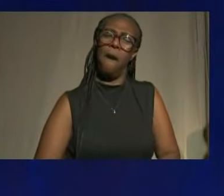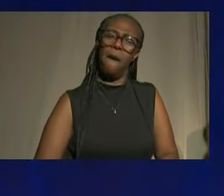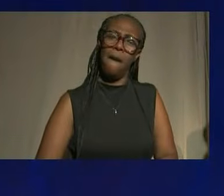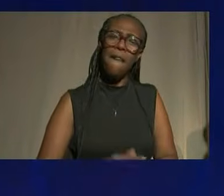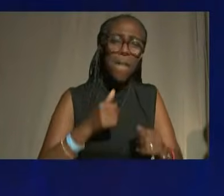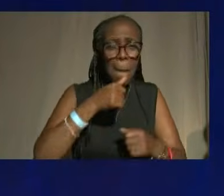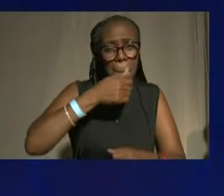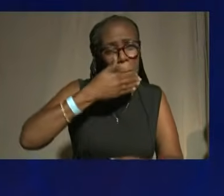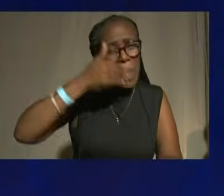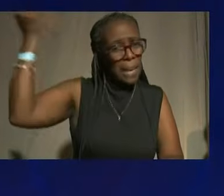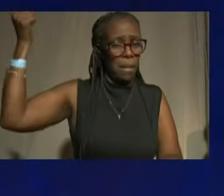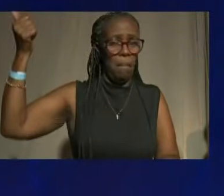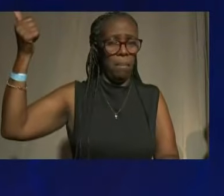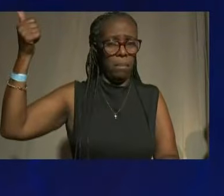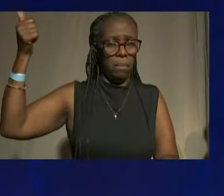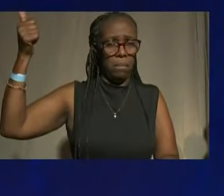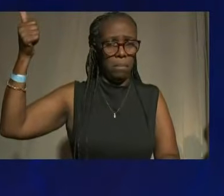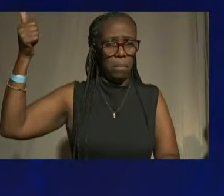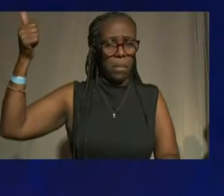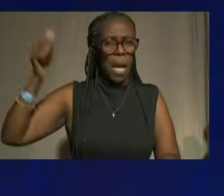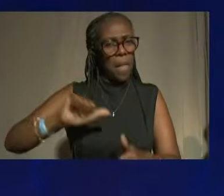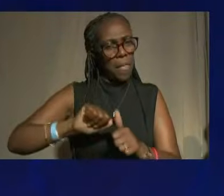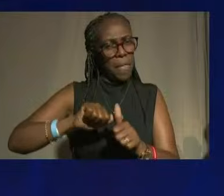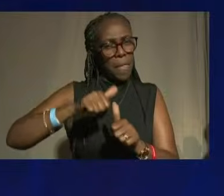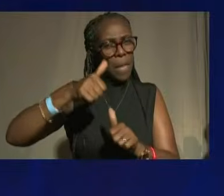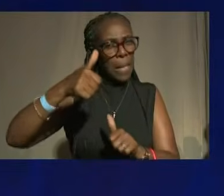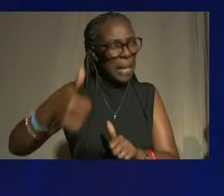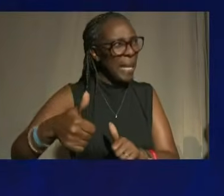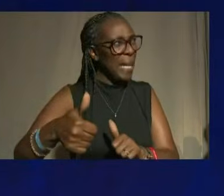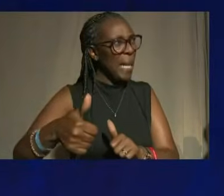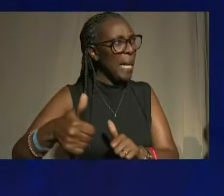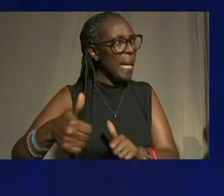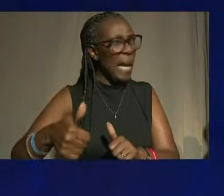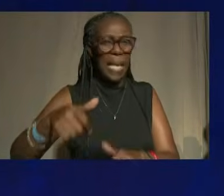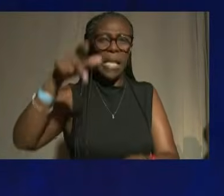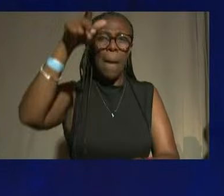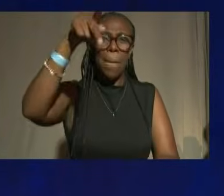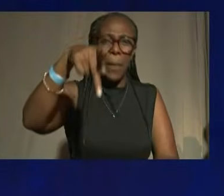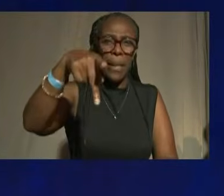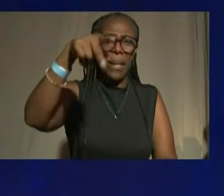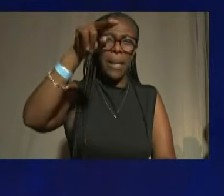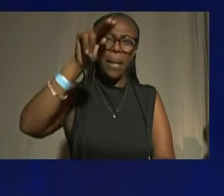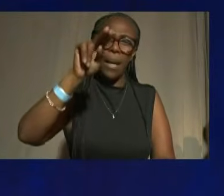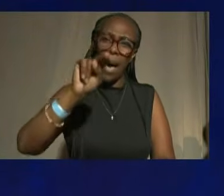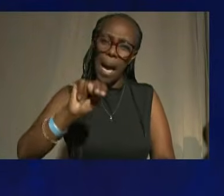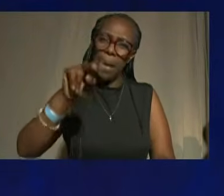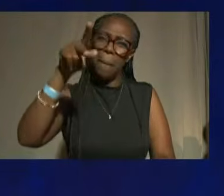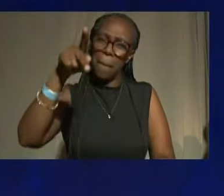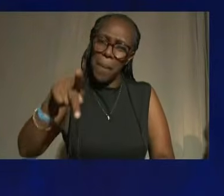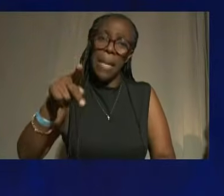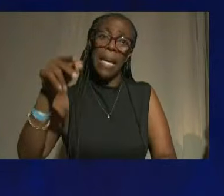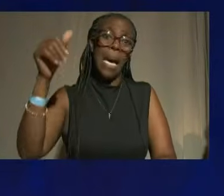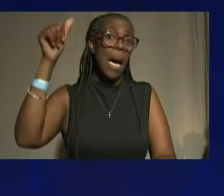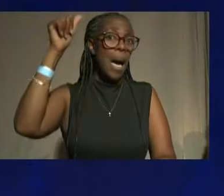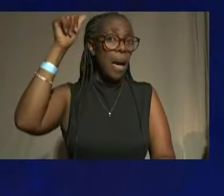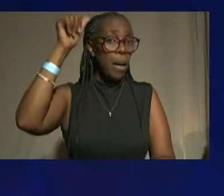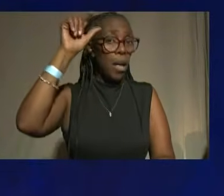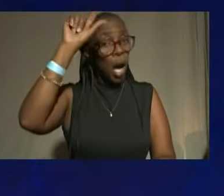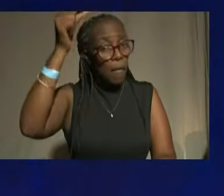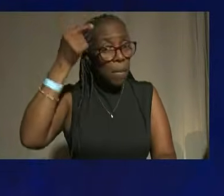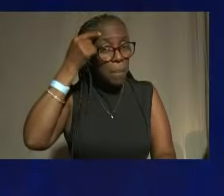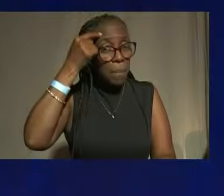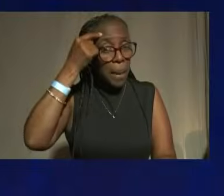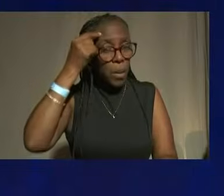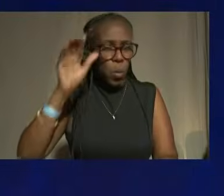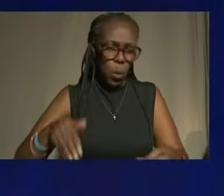National Party administration will lift the tax threshold to 3.5 million so we can put more money in the pockets